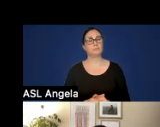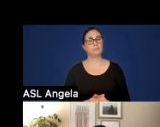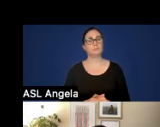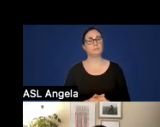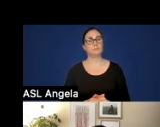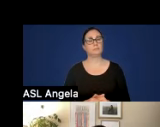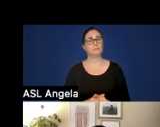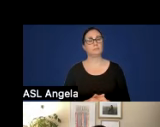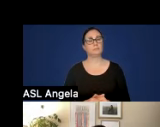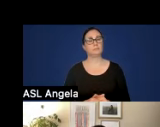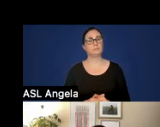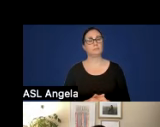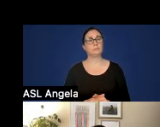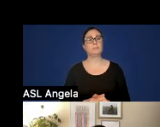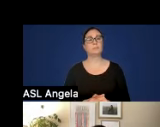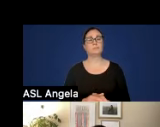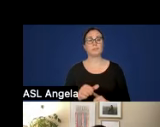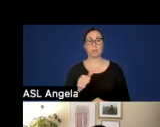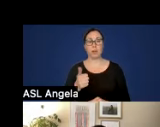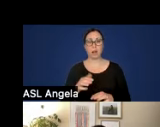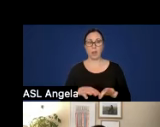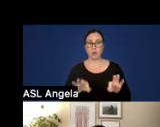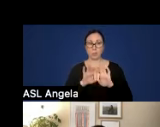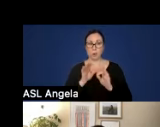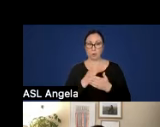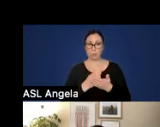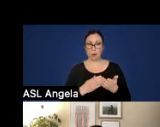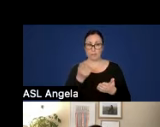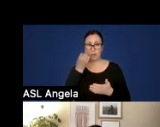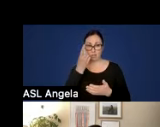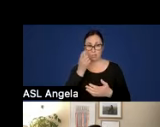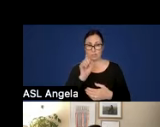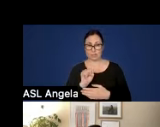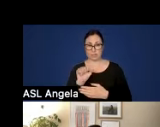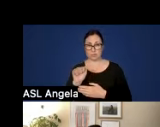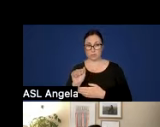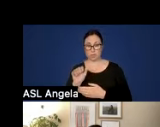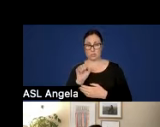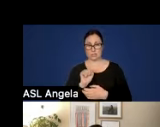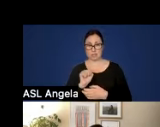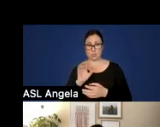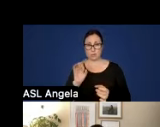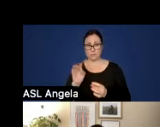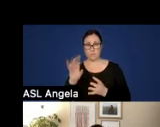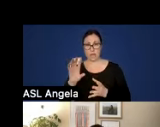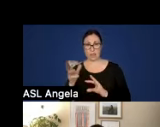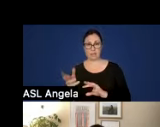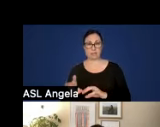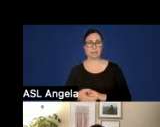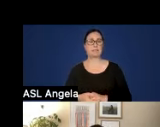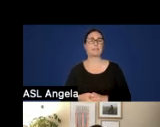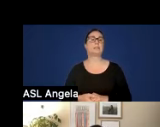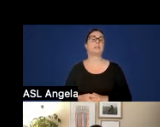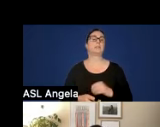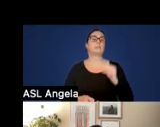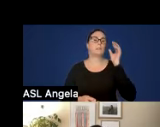another important piece of understanding sexual assault or sexual violence is to understand that there are a lot